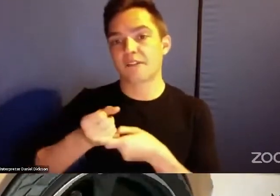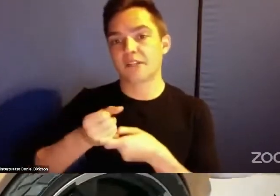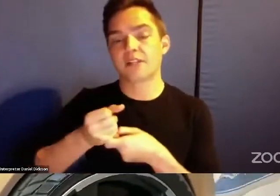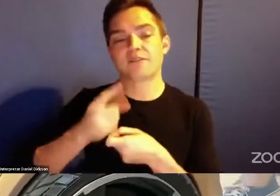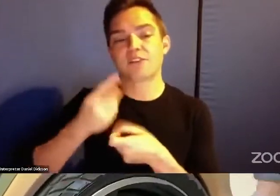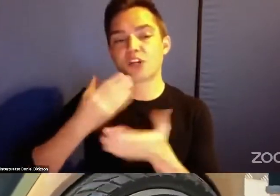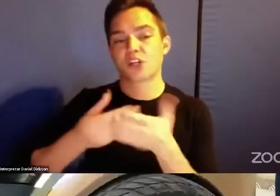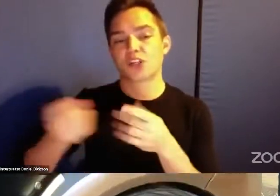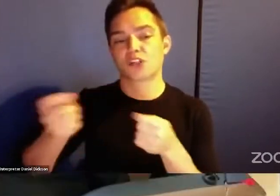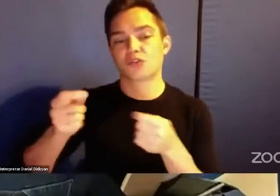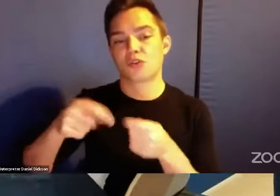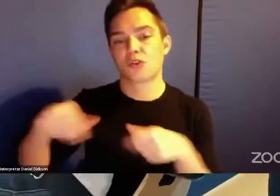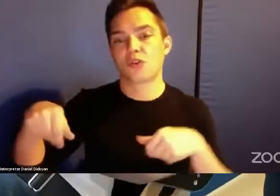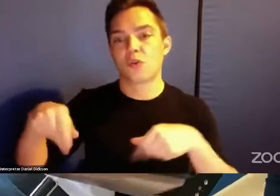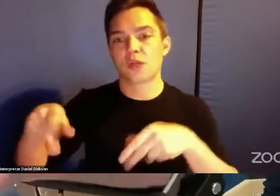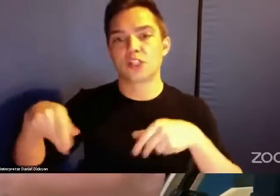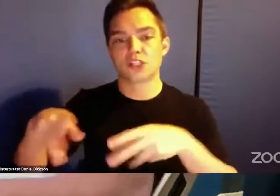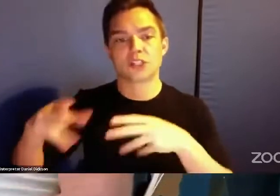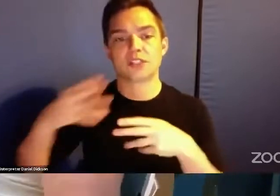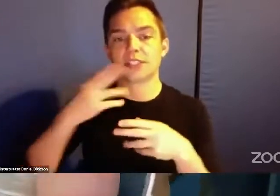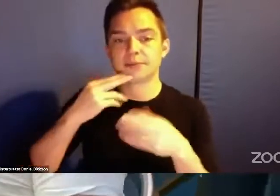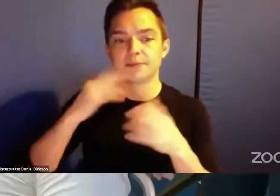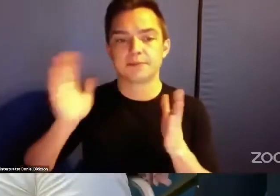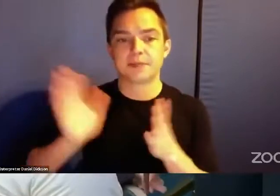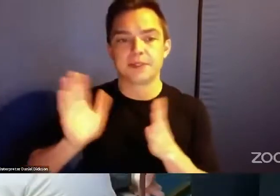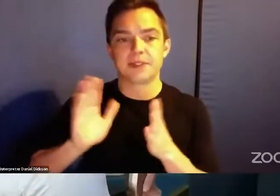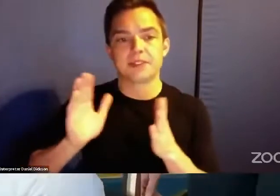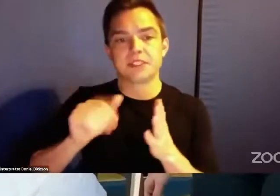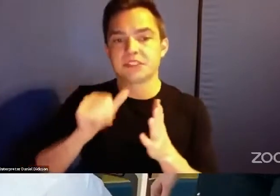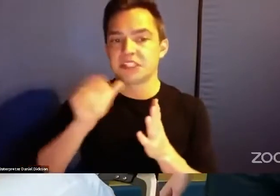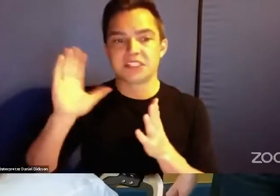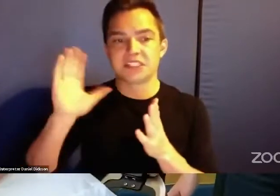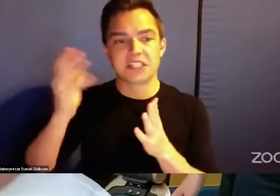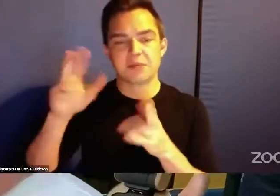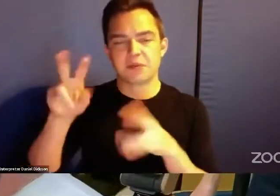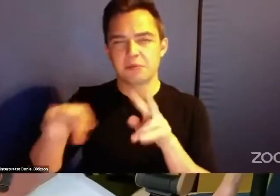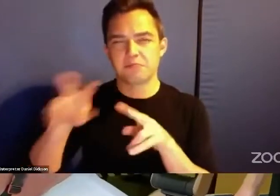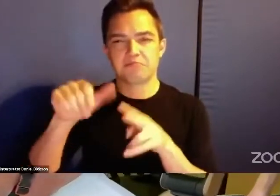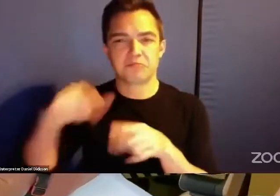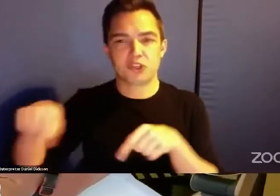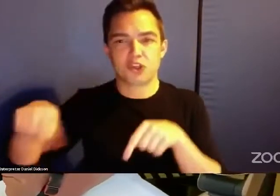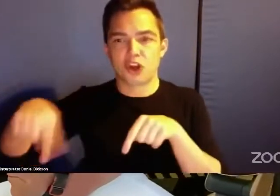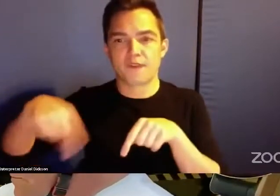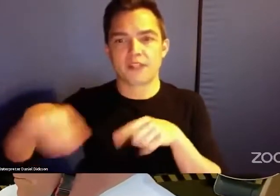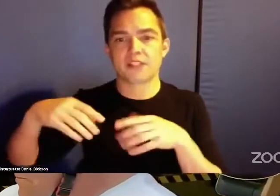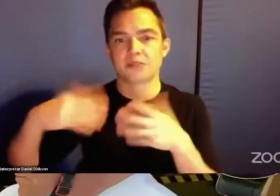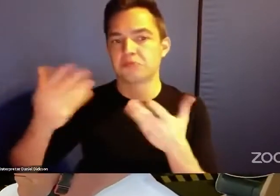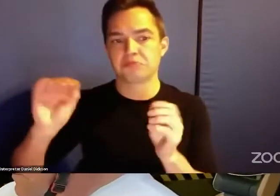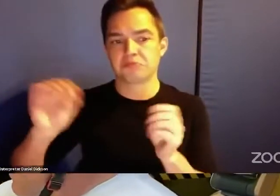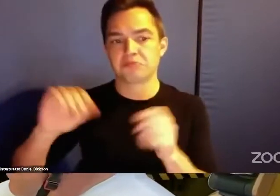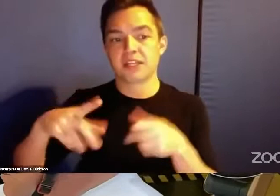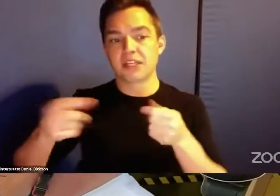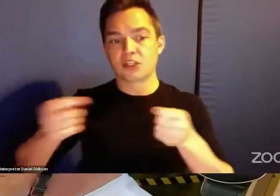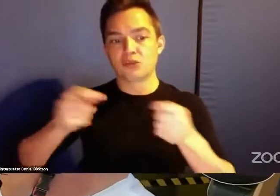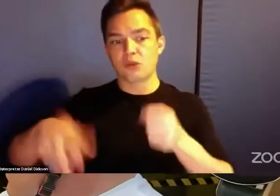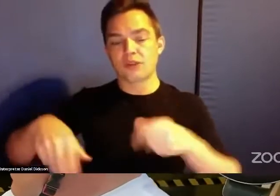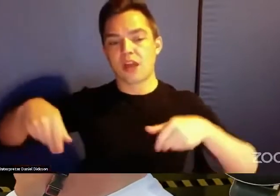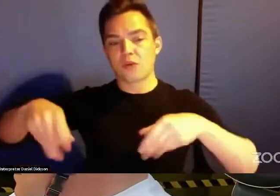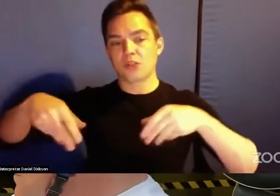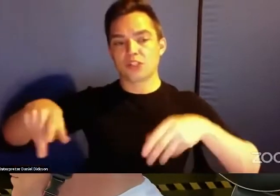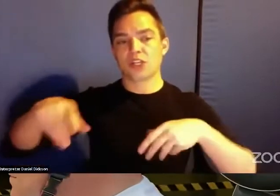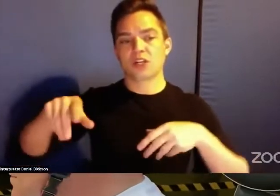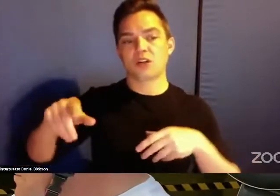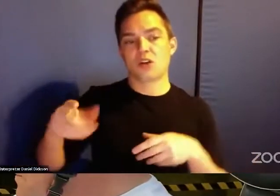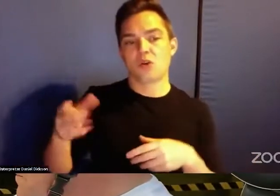smooth. He doesn't seem to be nervous. And controlling the wheelchair is the one side, and then the wheelchair has to do